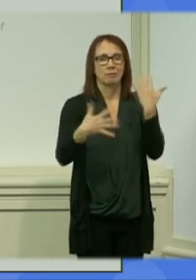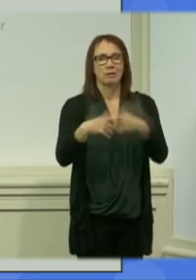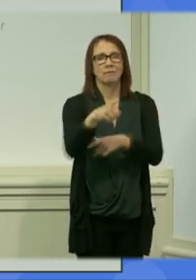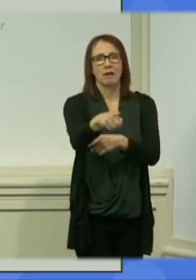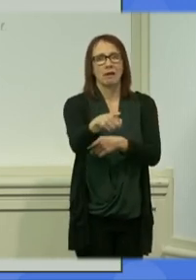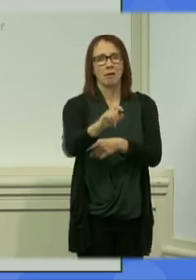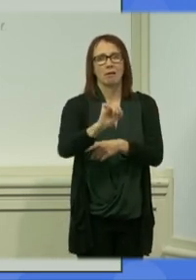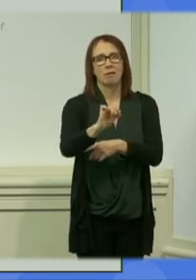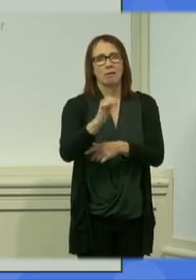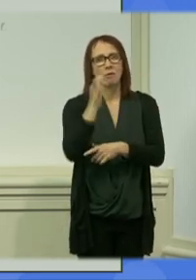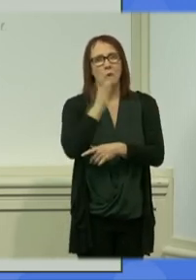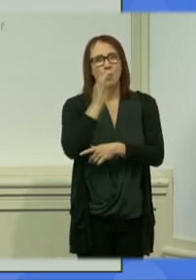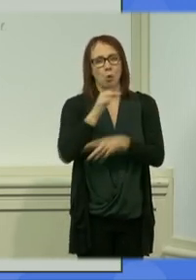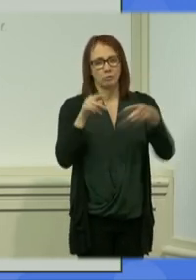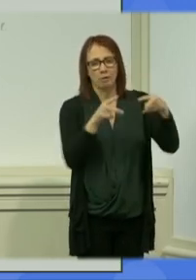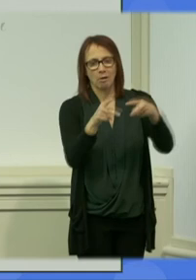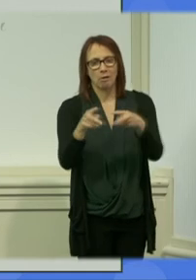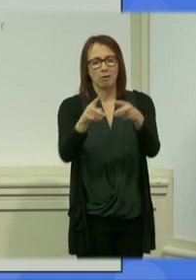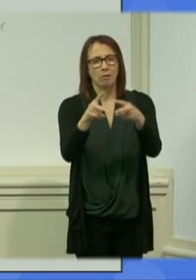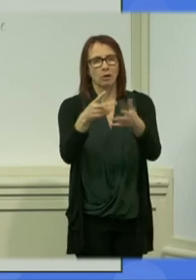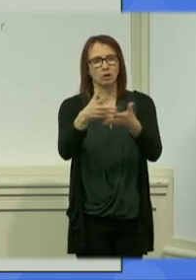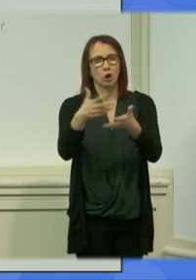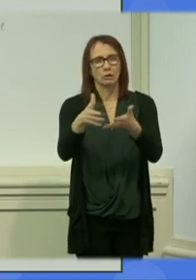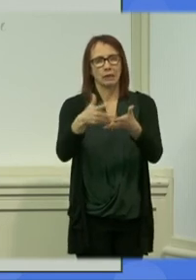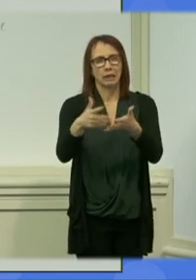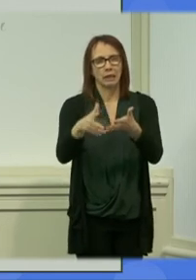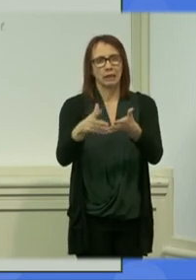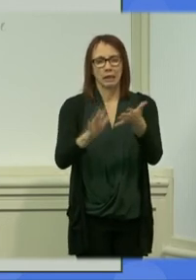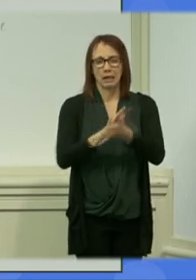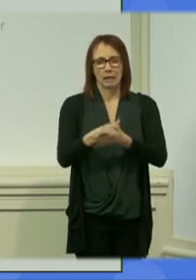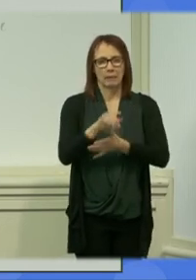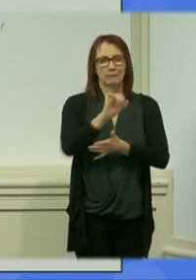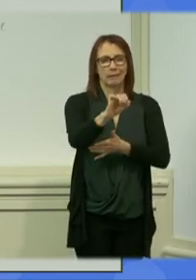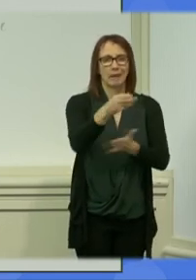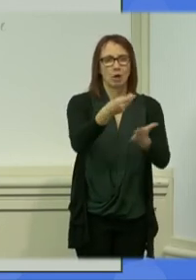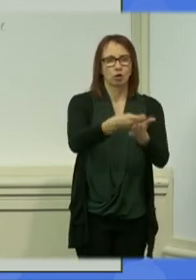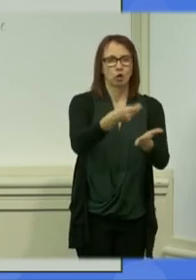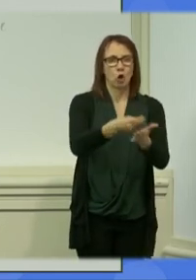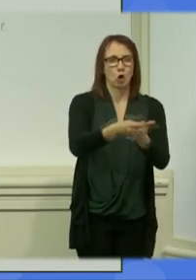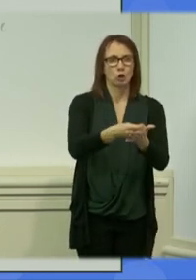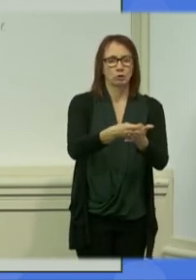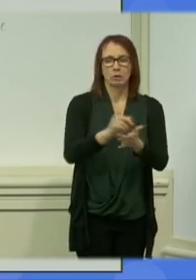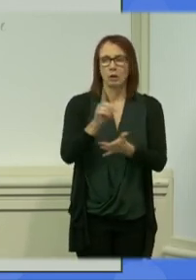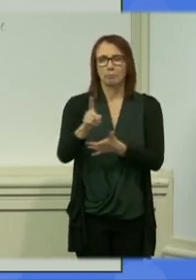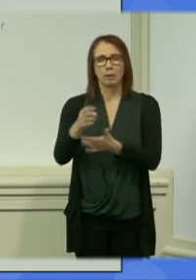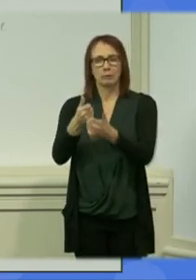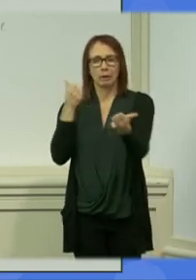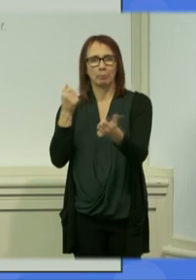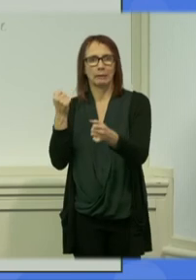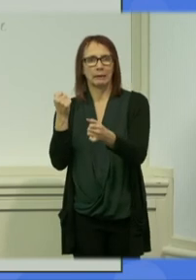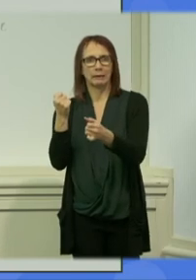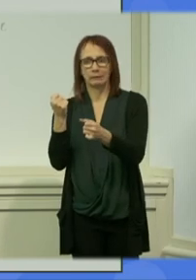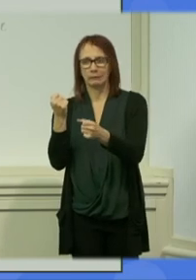dirty water. So externalities are when prices in the economy don't reflect their true social and environmental